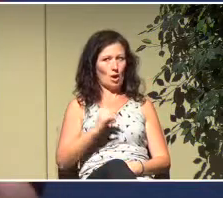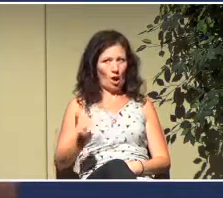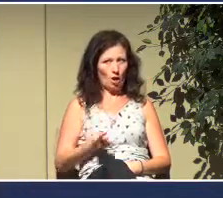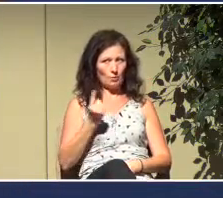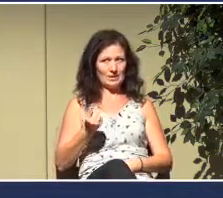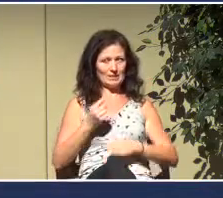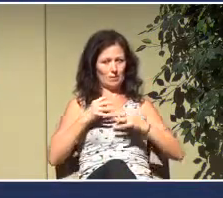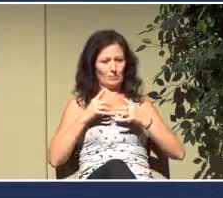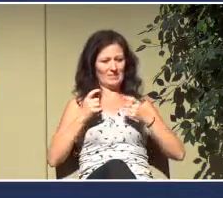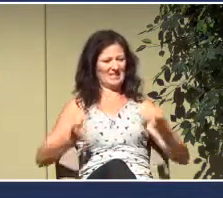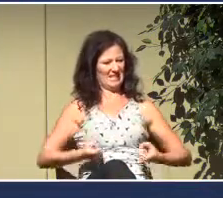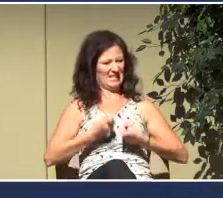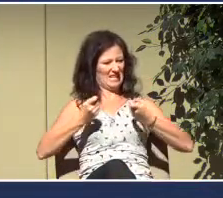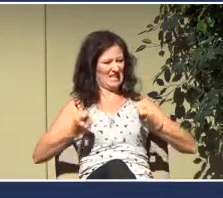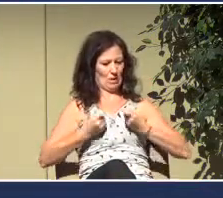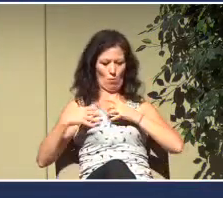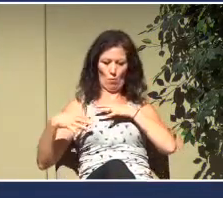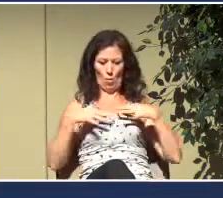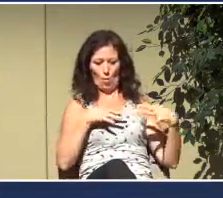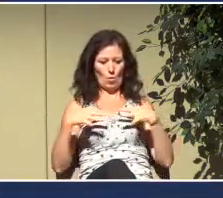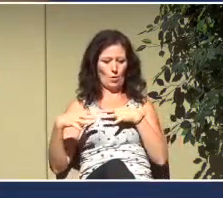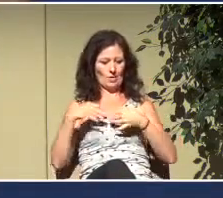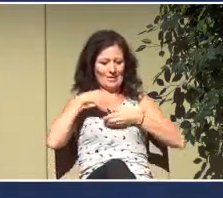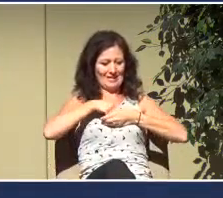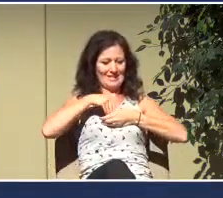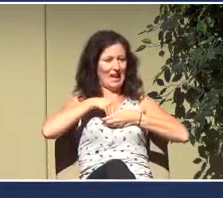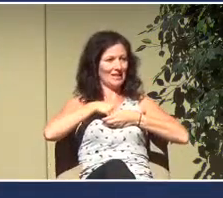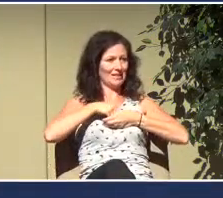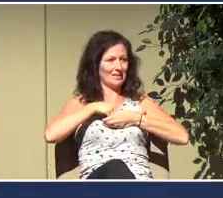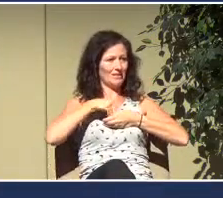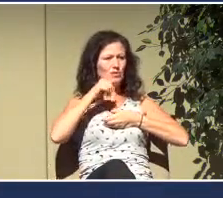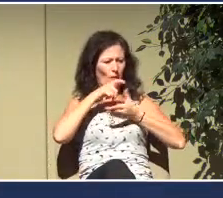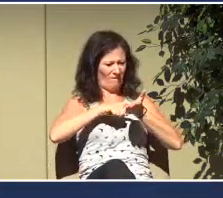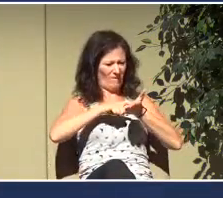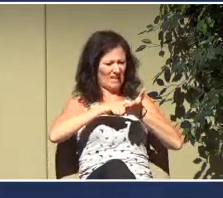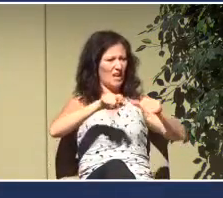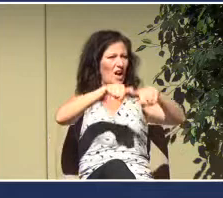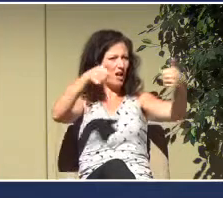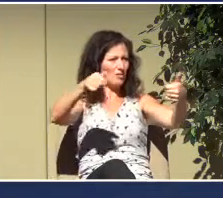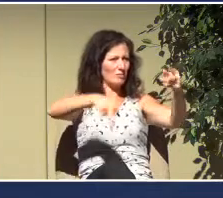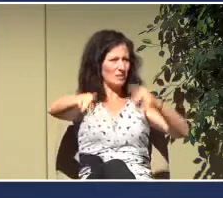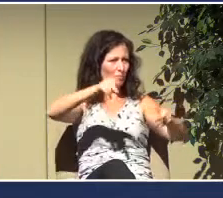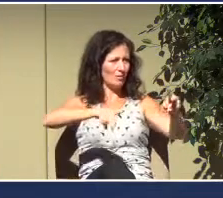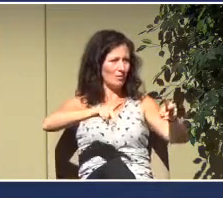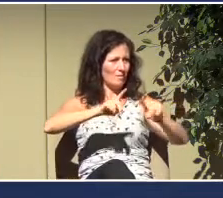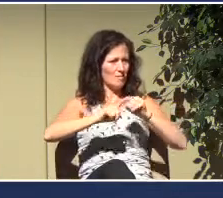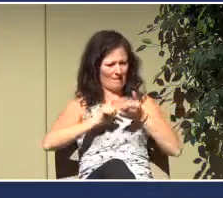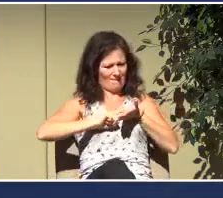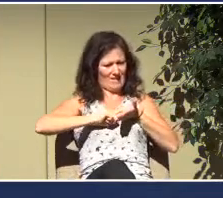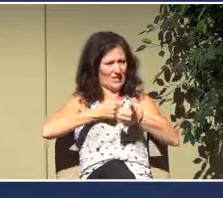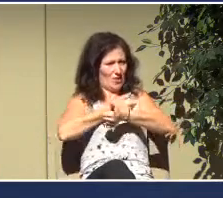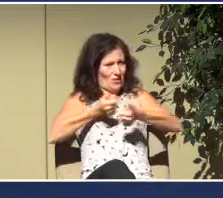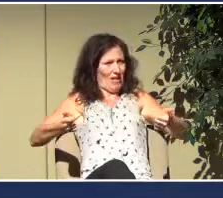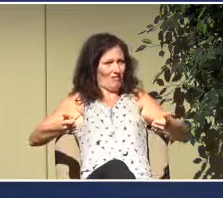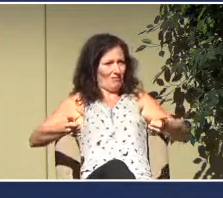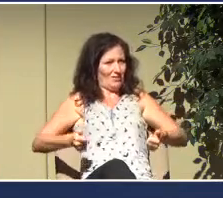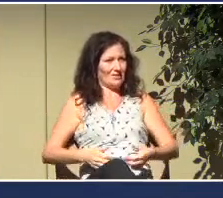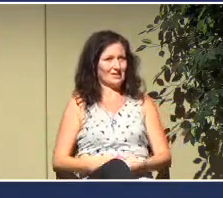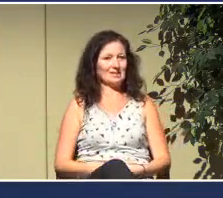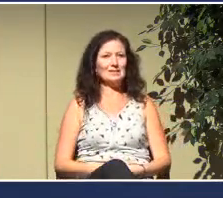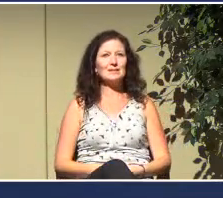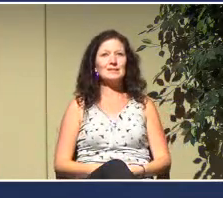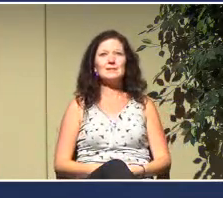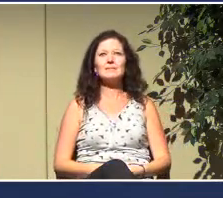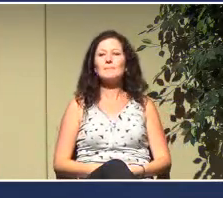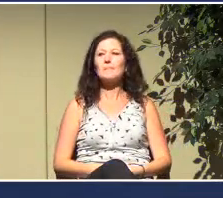war with sin in your own life. Don't try to fix others. Look at your own stuff, right? So this is what we're going to be looking